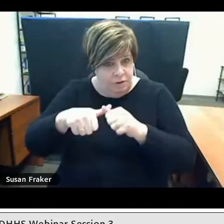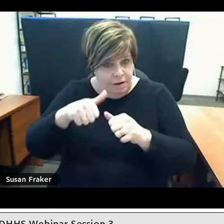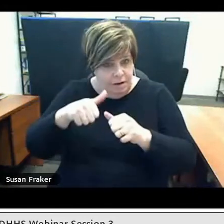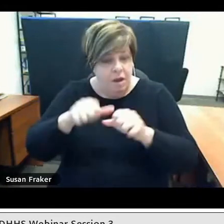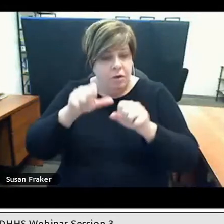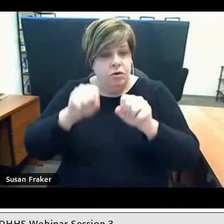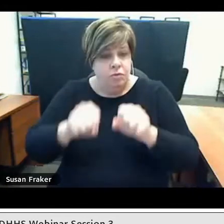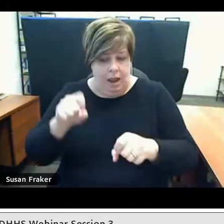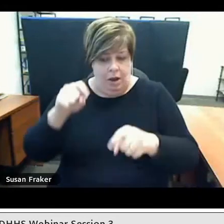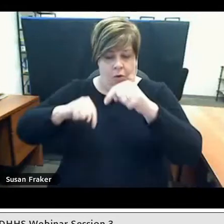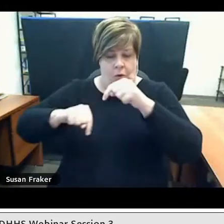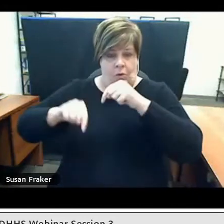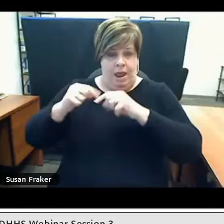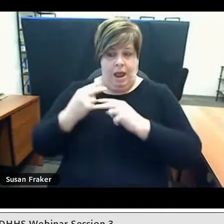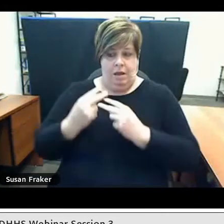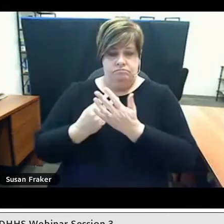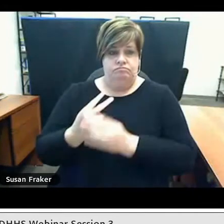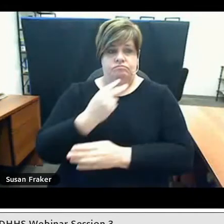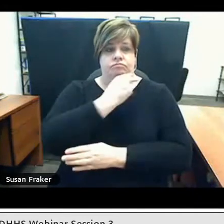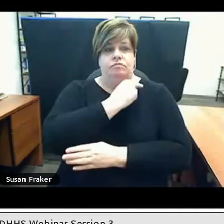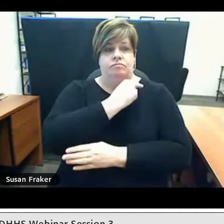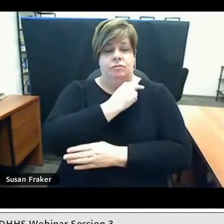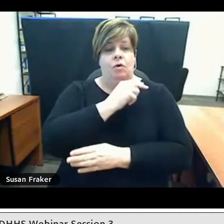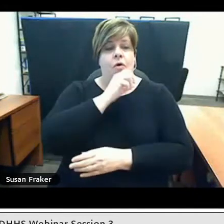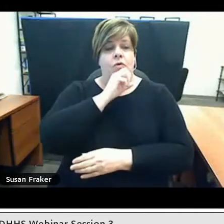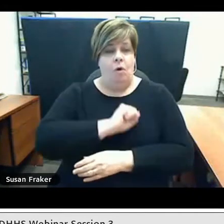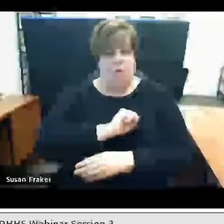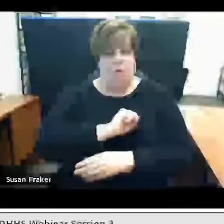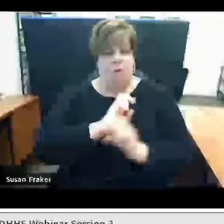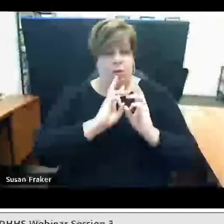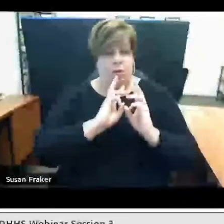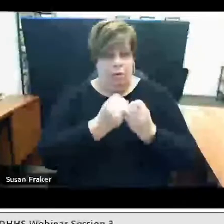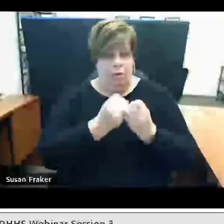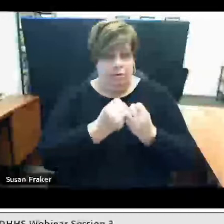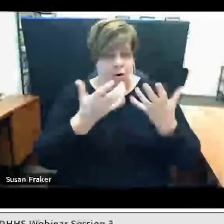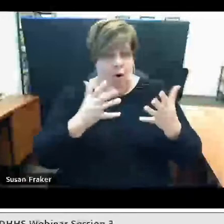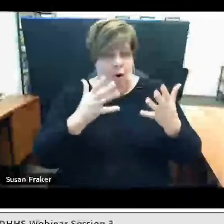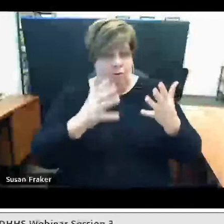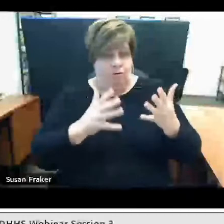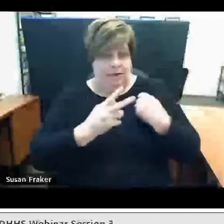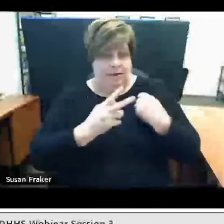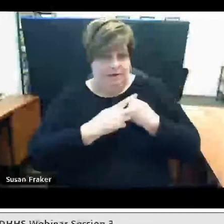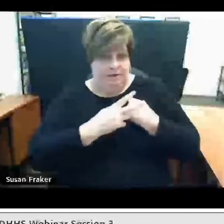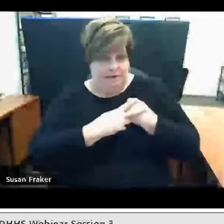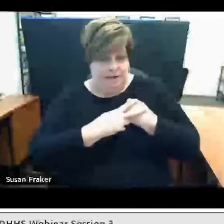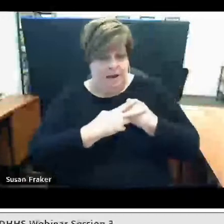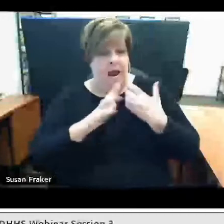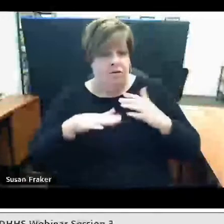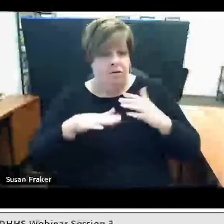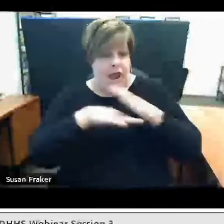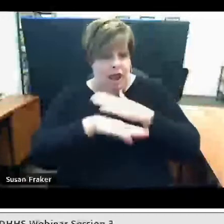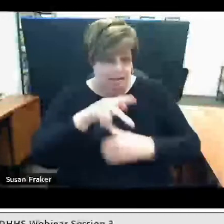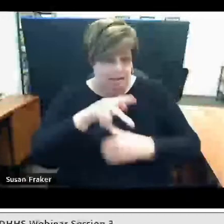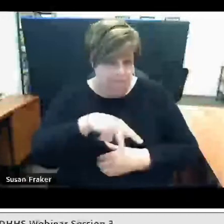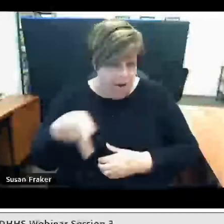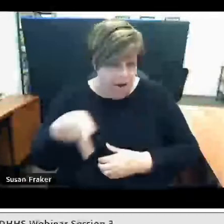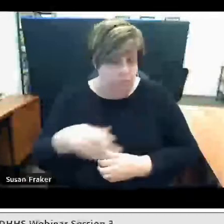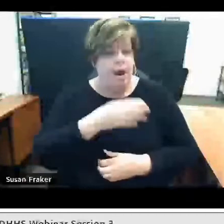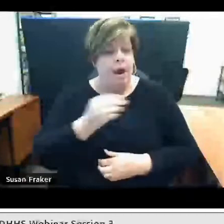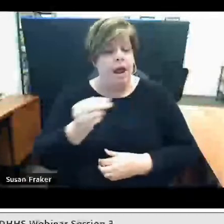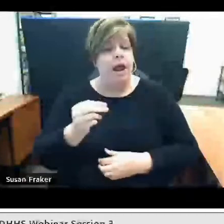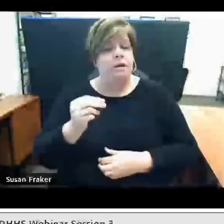go back and look at old webinars that are archived and have access to both the PowerPoint and to the